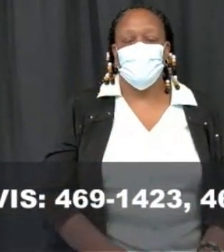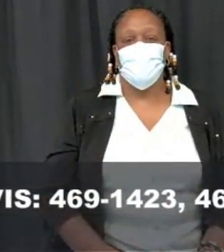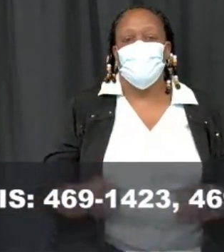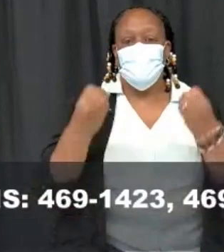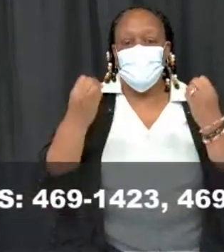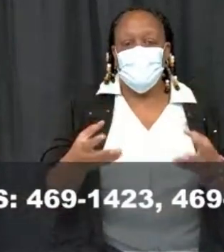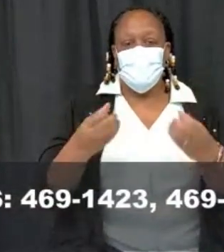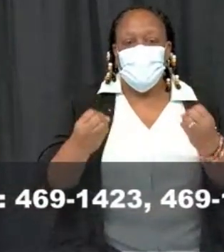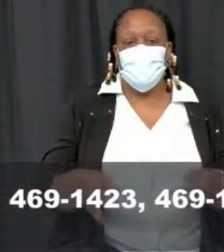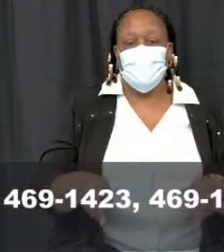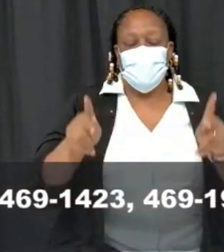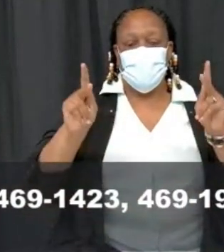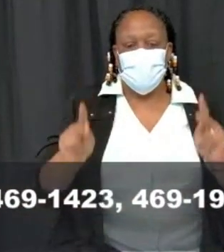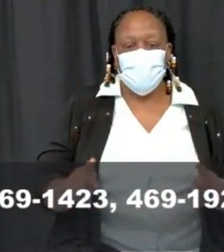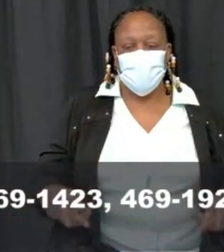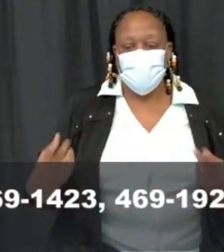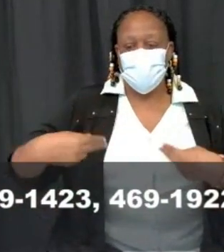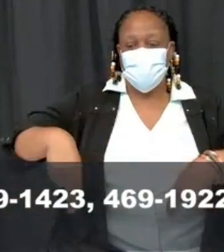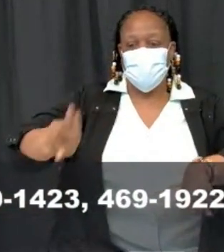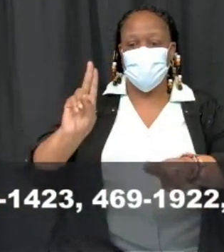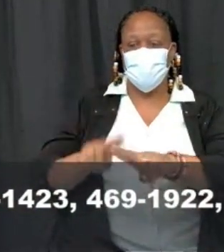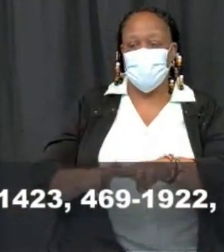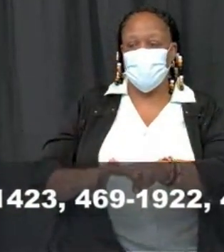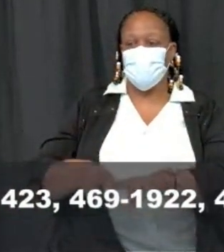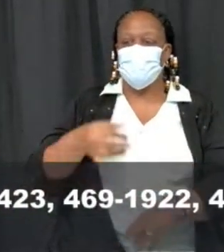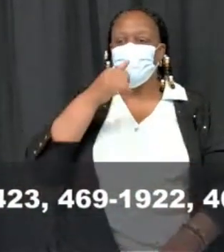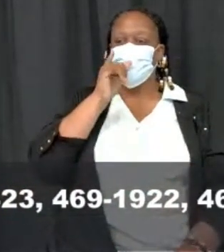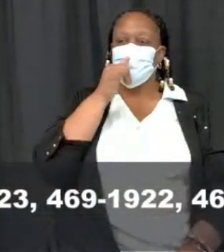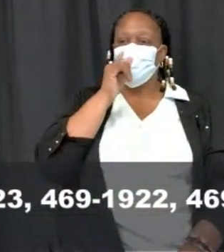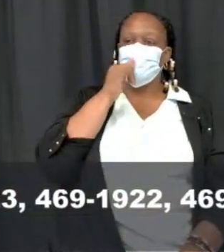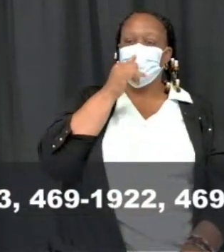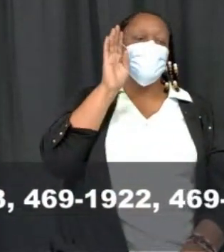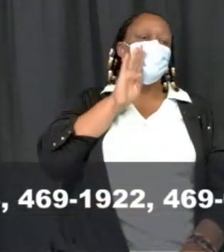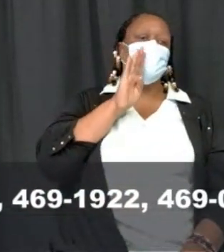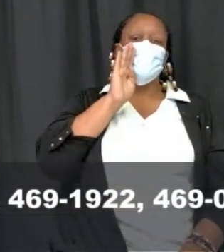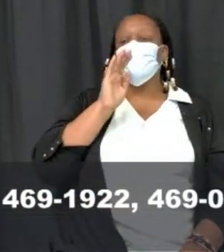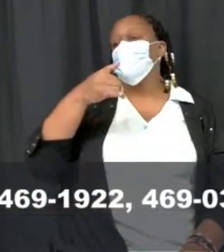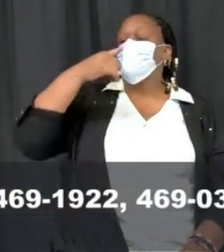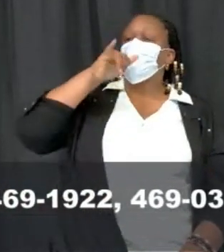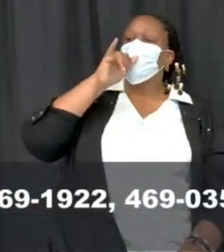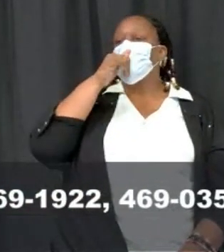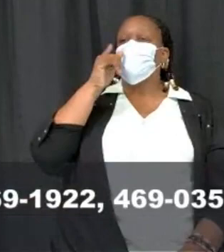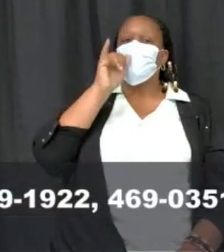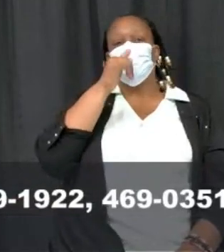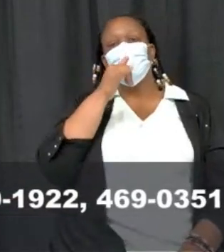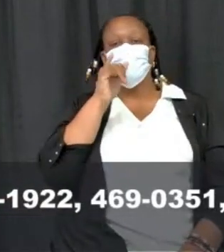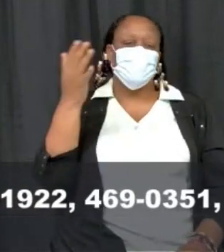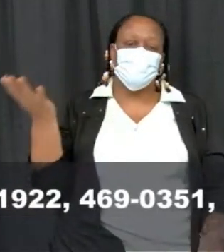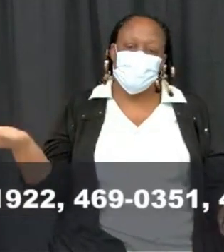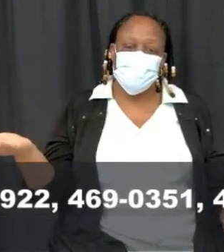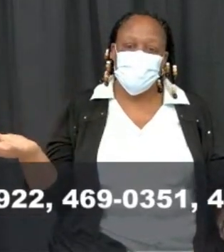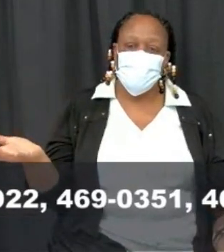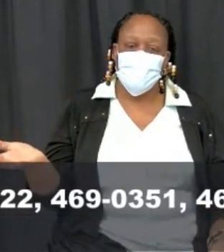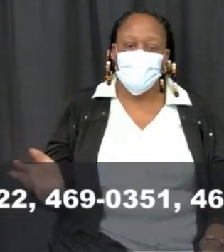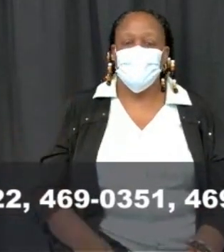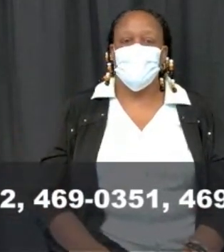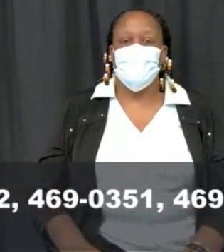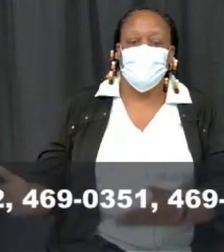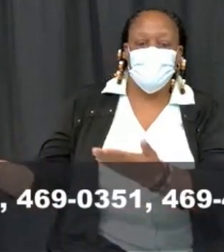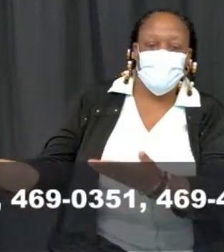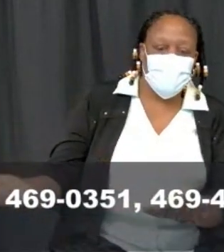There is no such similar gatherings at supermarkets, as their sale of alcohol is wholesale and takeaway